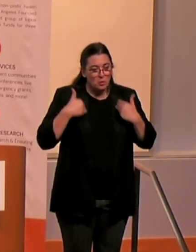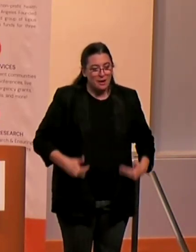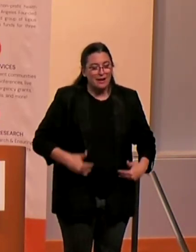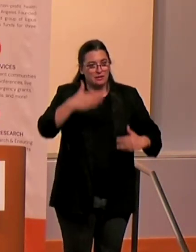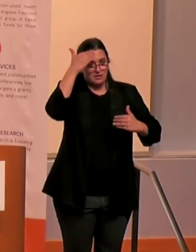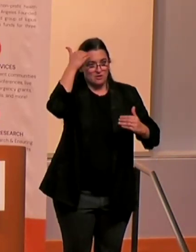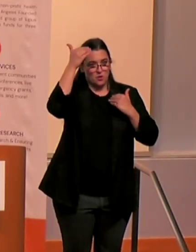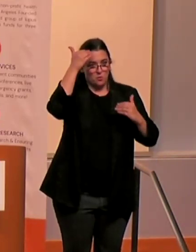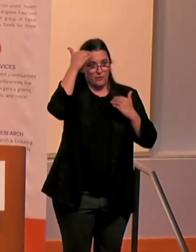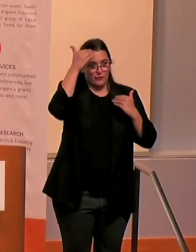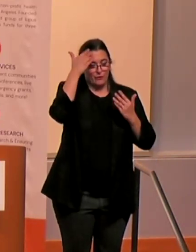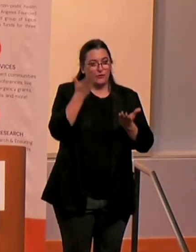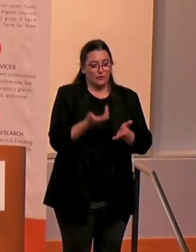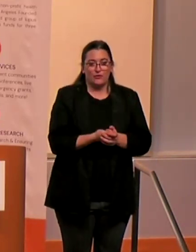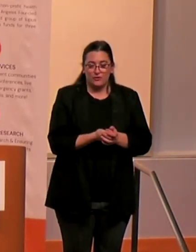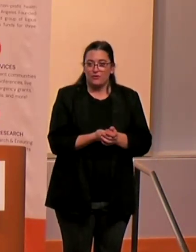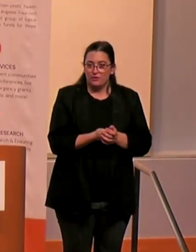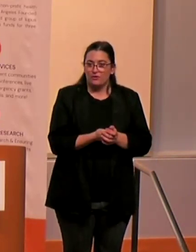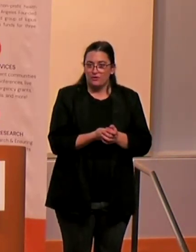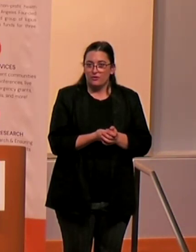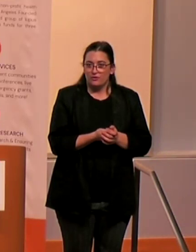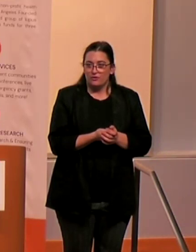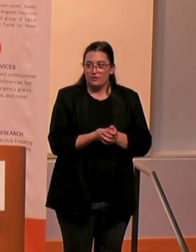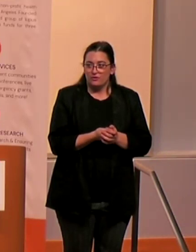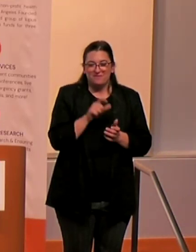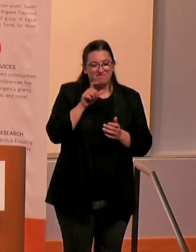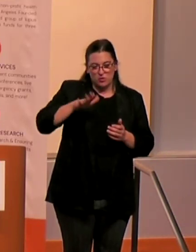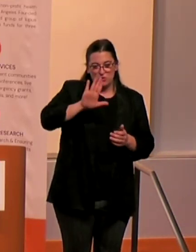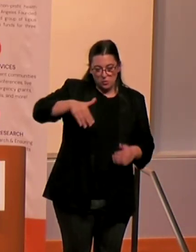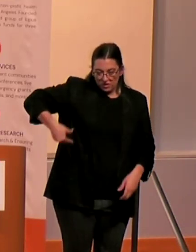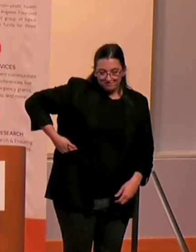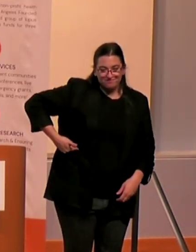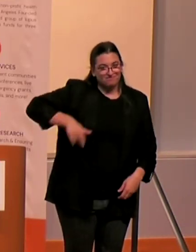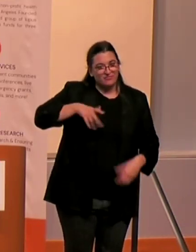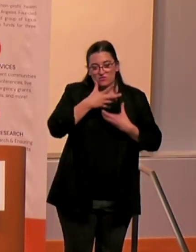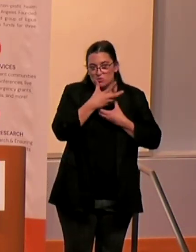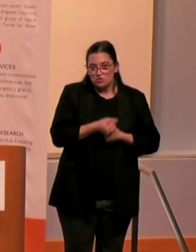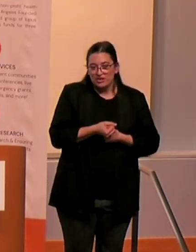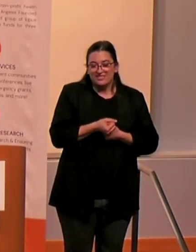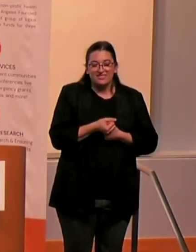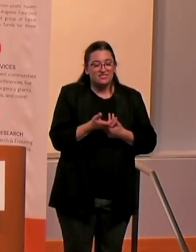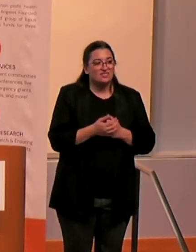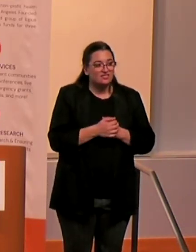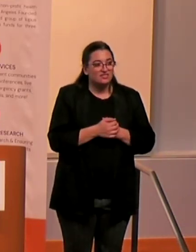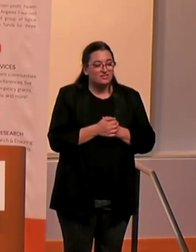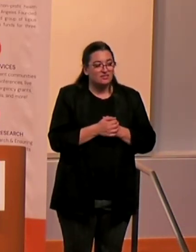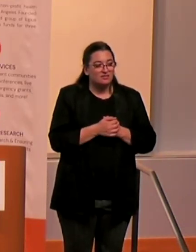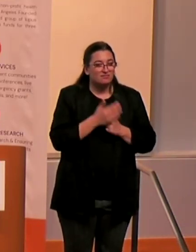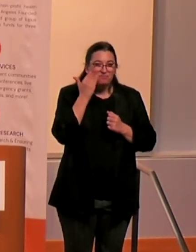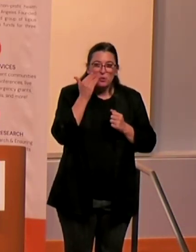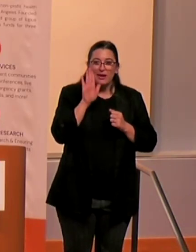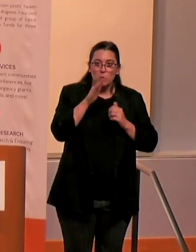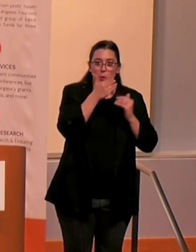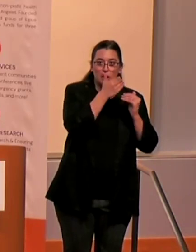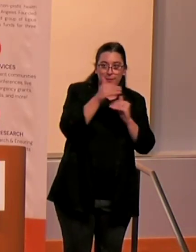kind of become like just like a intuition, innate thing. So you can set those limitation